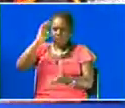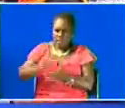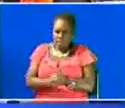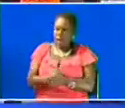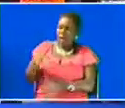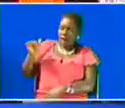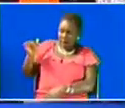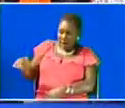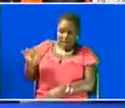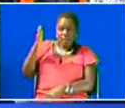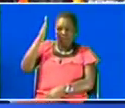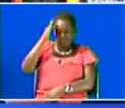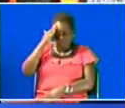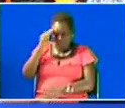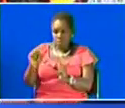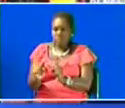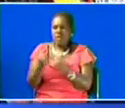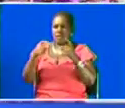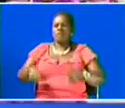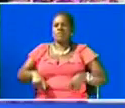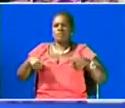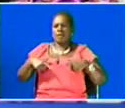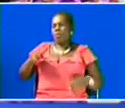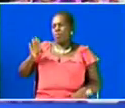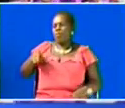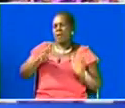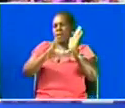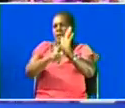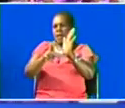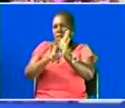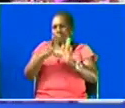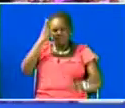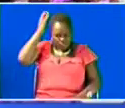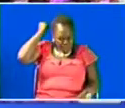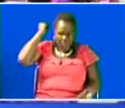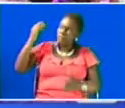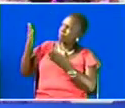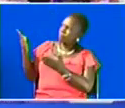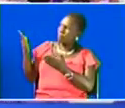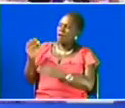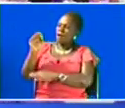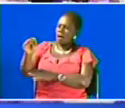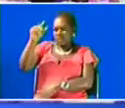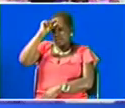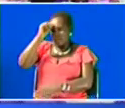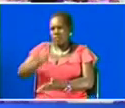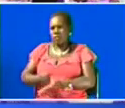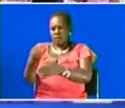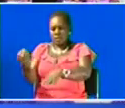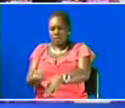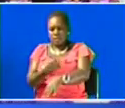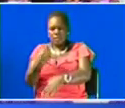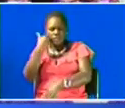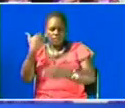that early detection saves lives. Nairobi County Women Representative Esther Pasaris petitioned the government to help cancer